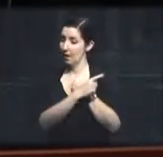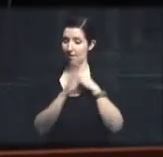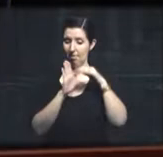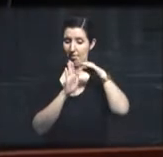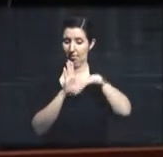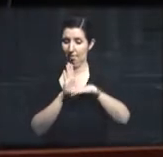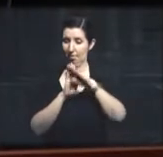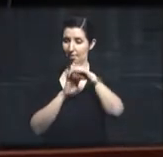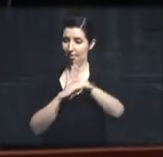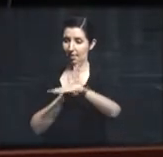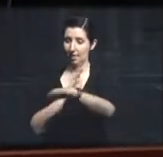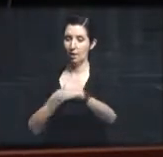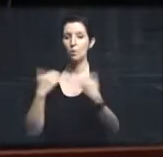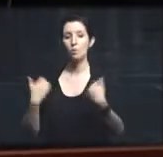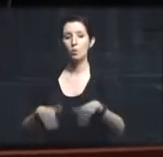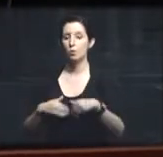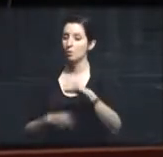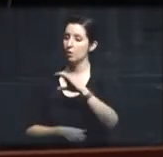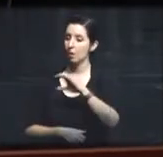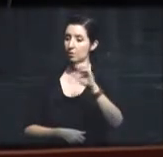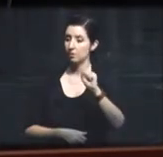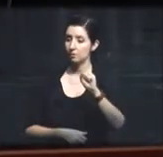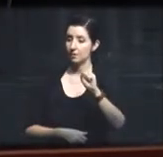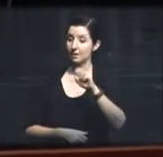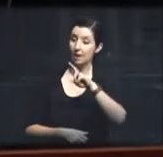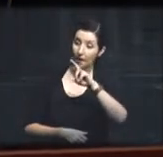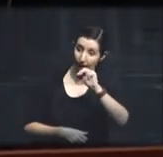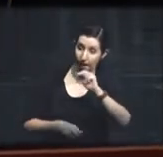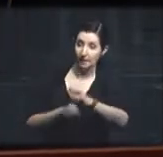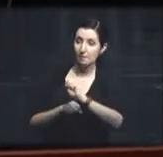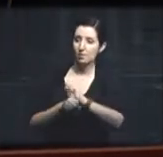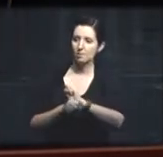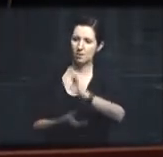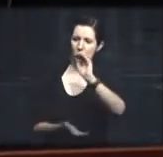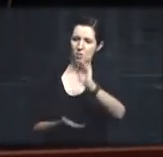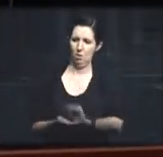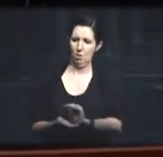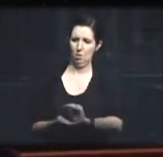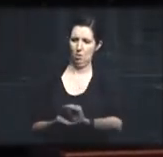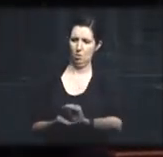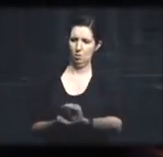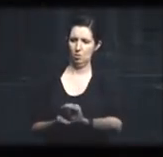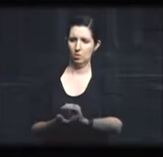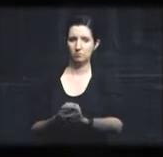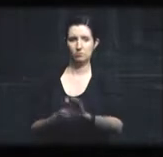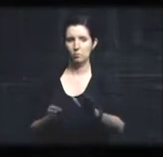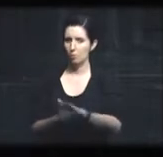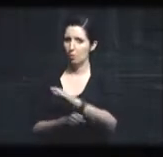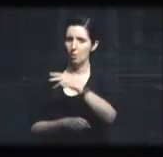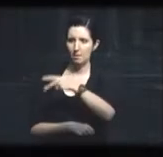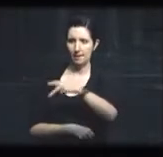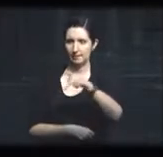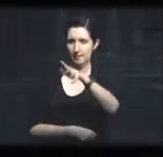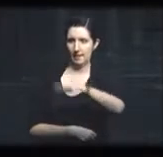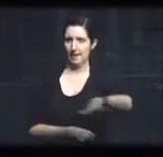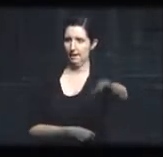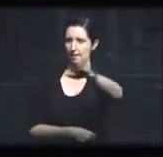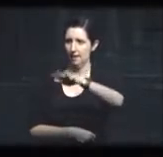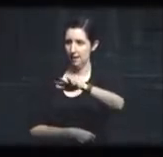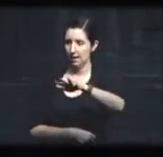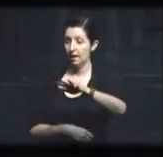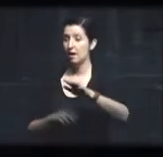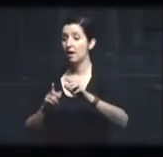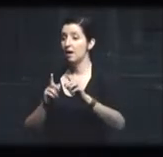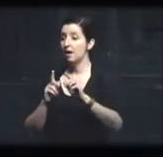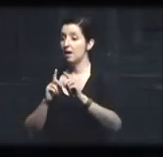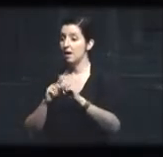record low unemployment in Colorado Springs and the El Paso County Pikes Peak region, we have gotten clobbered with